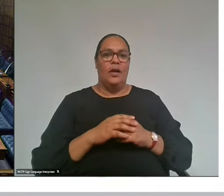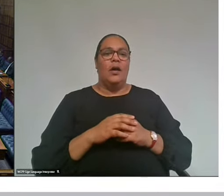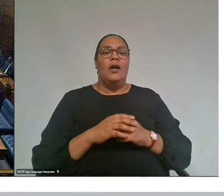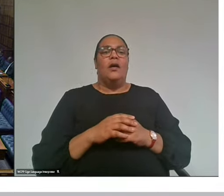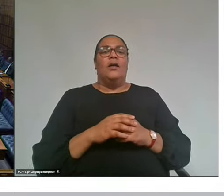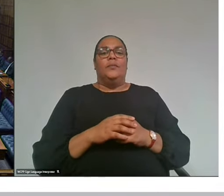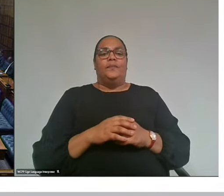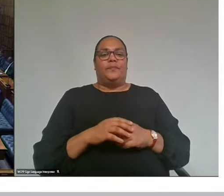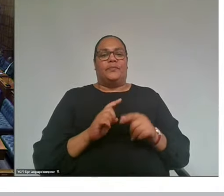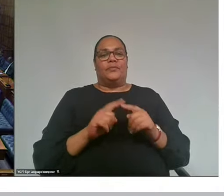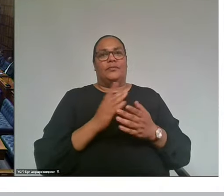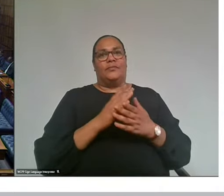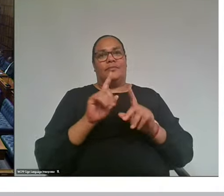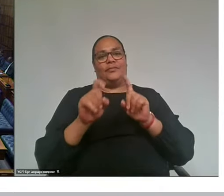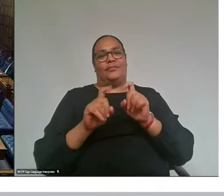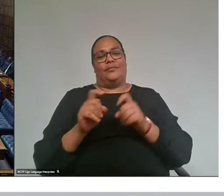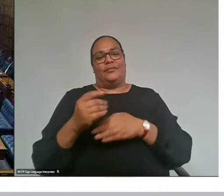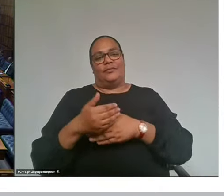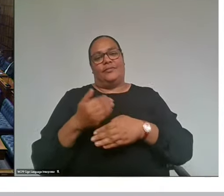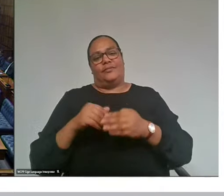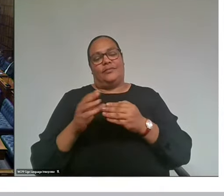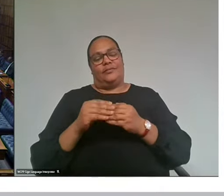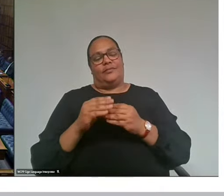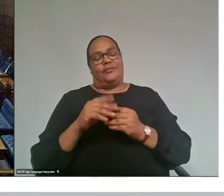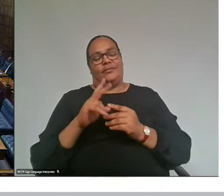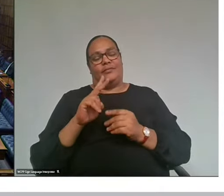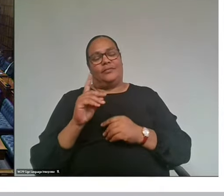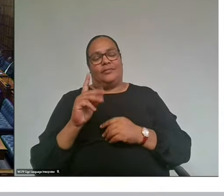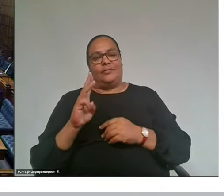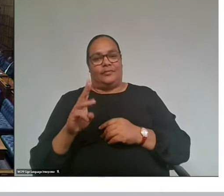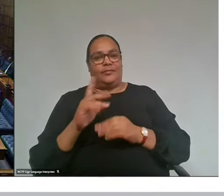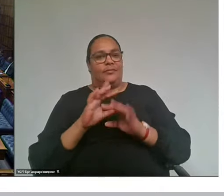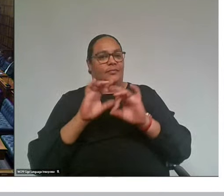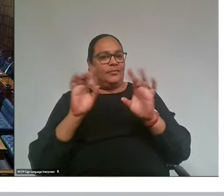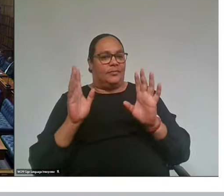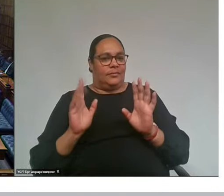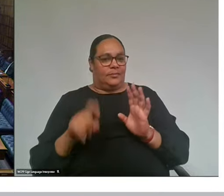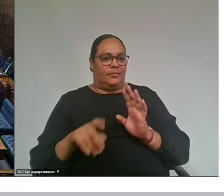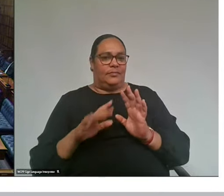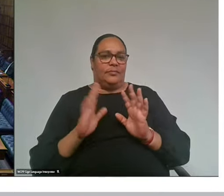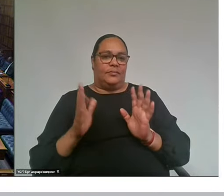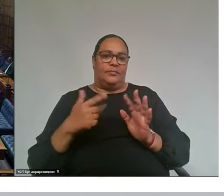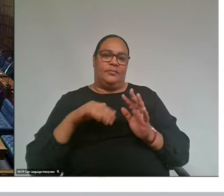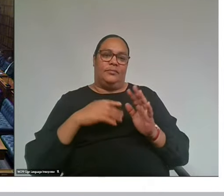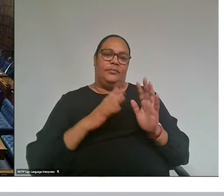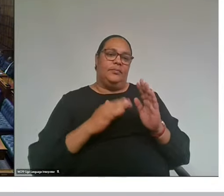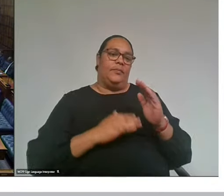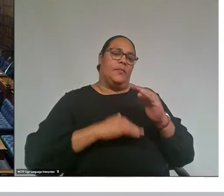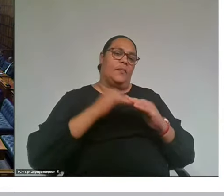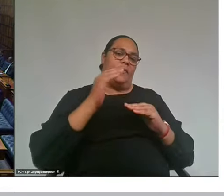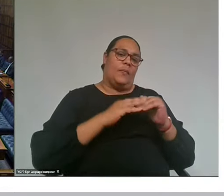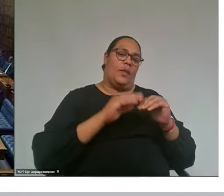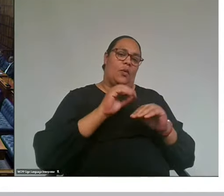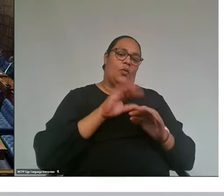some of the questions earlier so member fund vest and just to be clear we only build on specification on